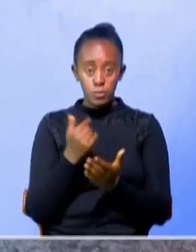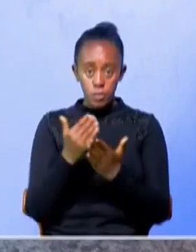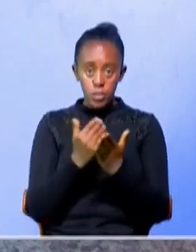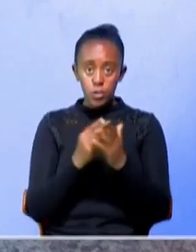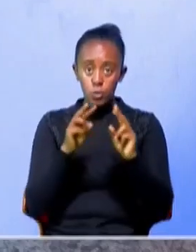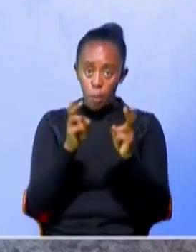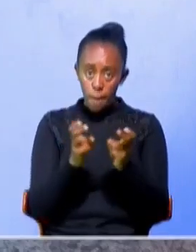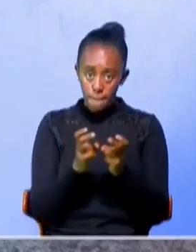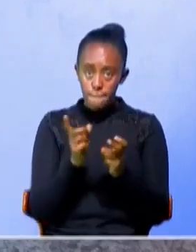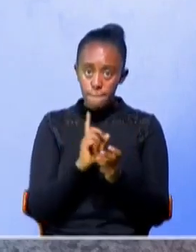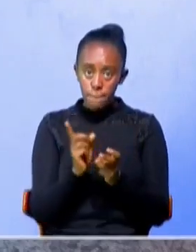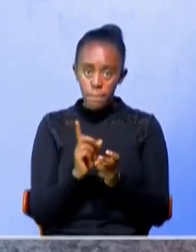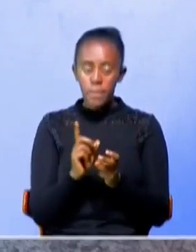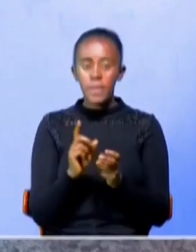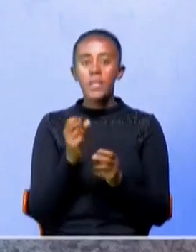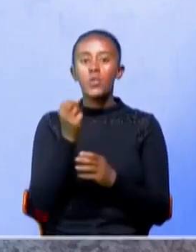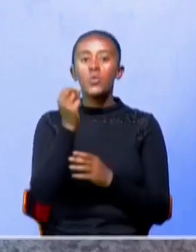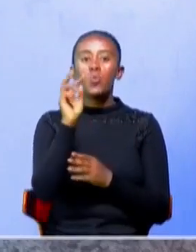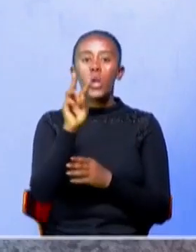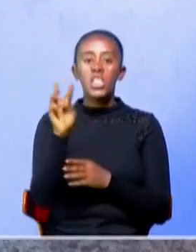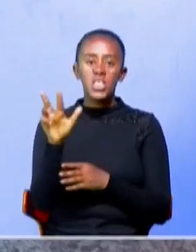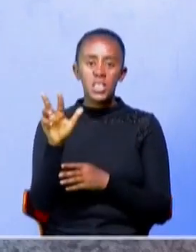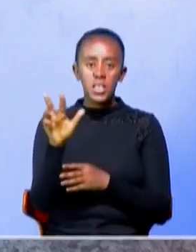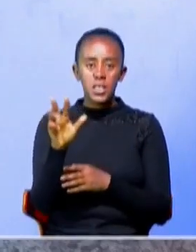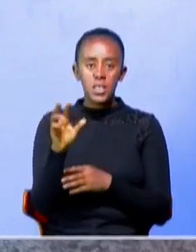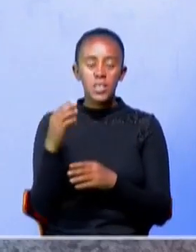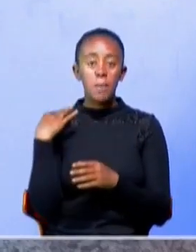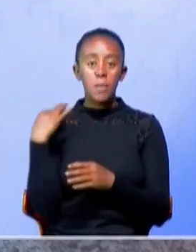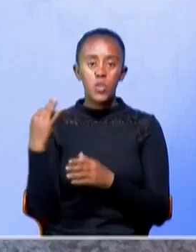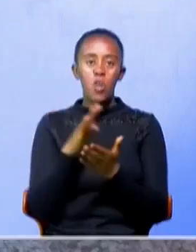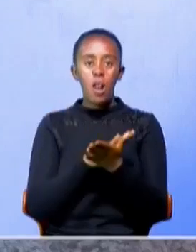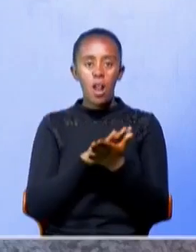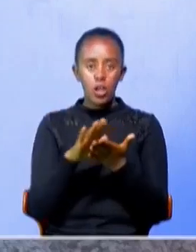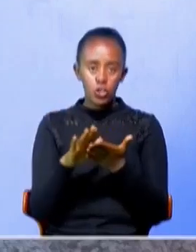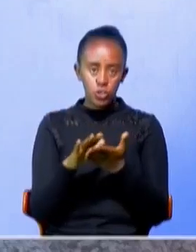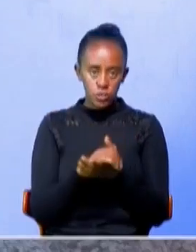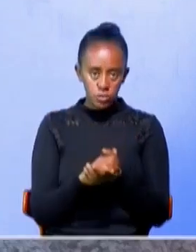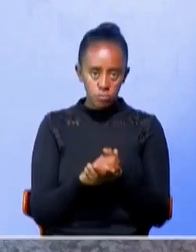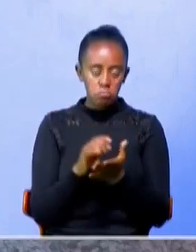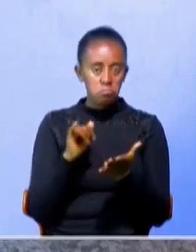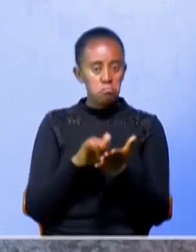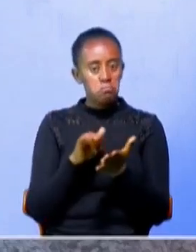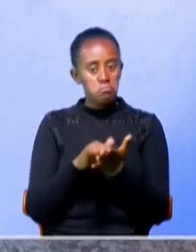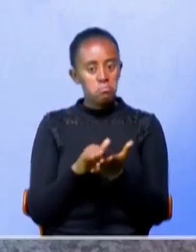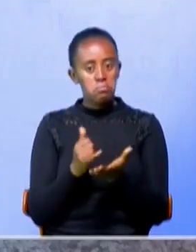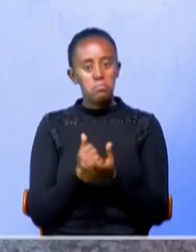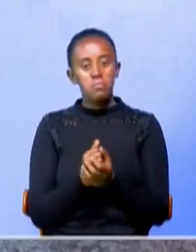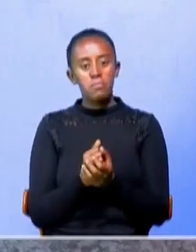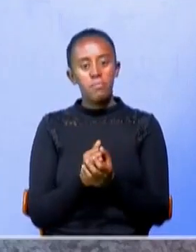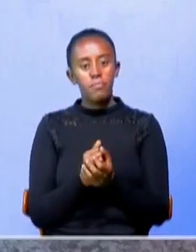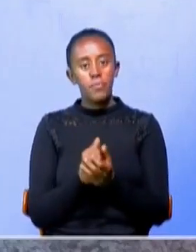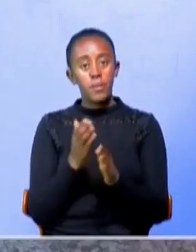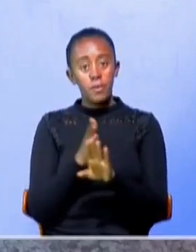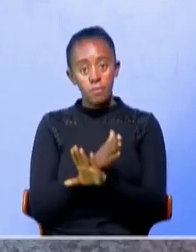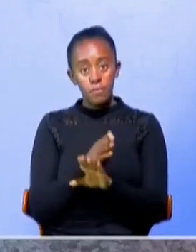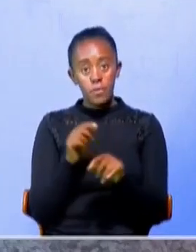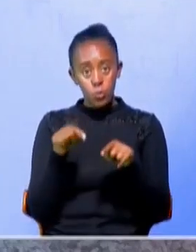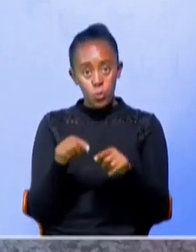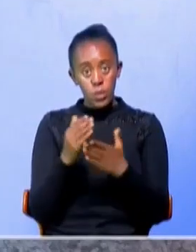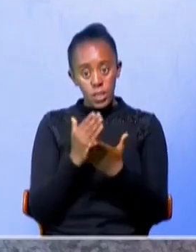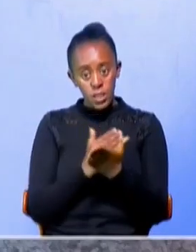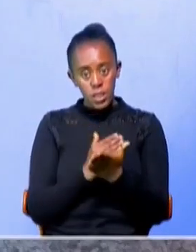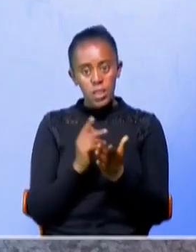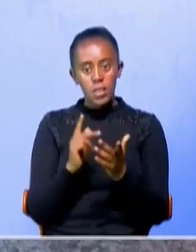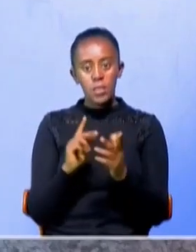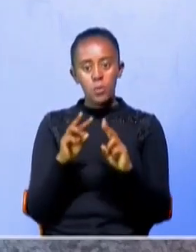that is lesson 23, personal hygiene. That is vocabulary. Before I proceed to this lesson